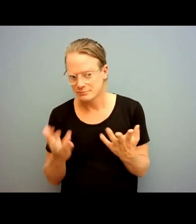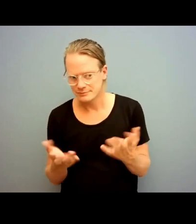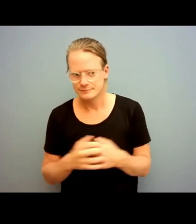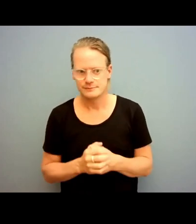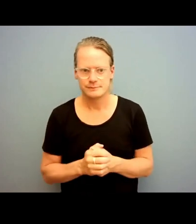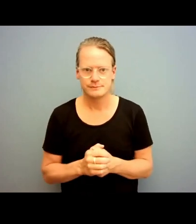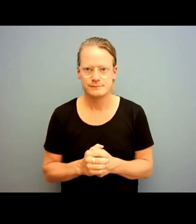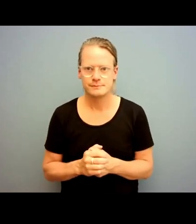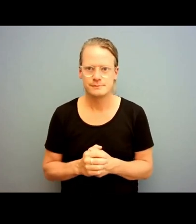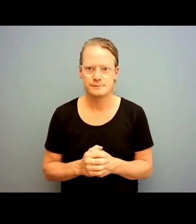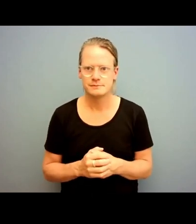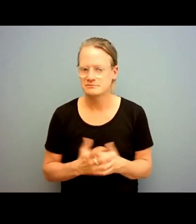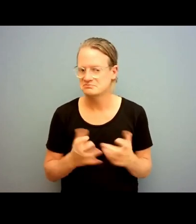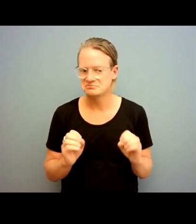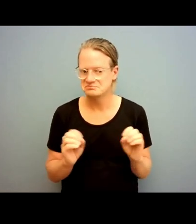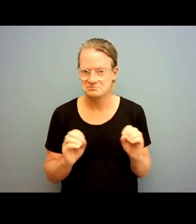I